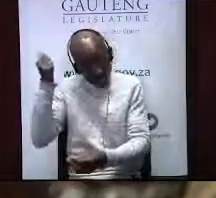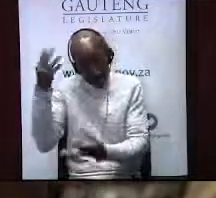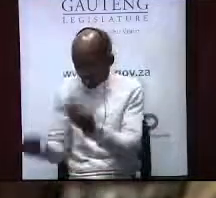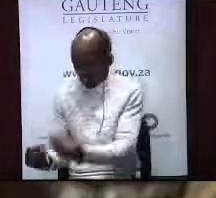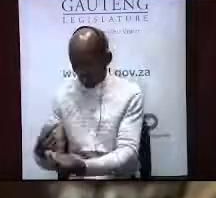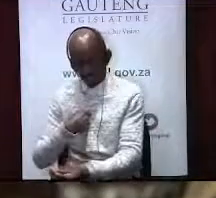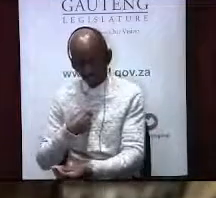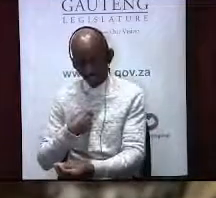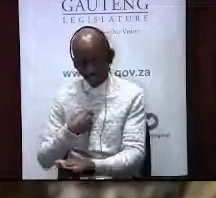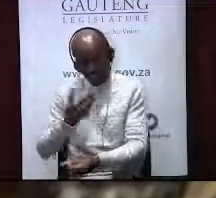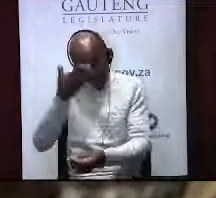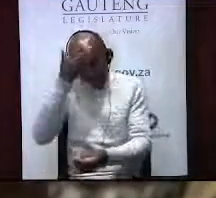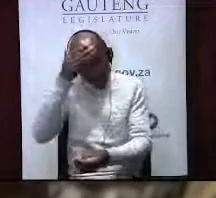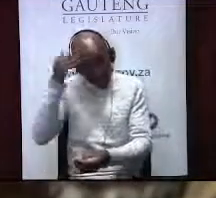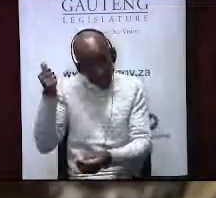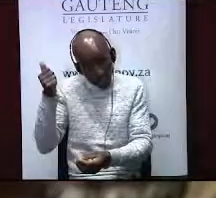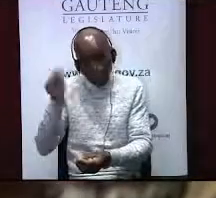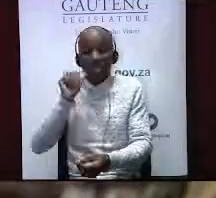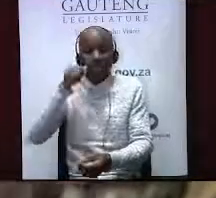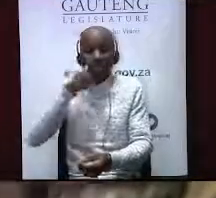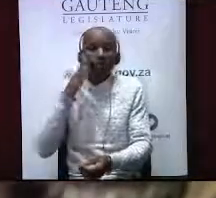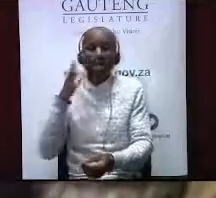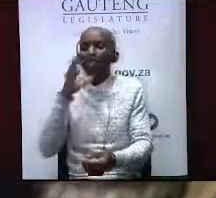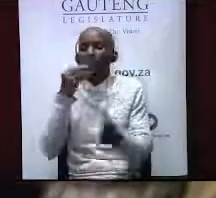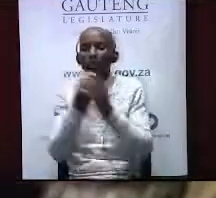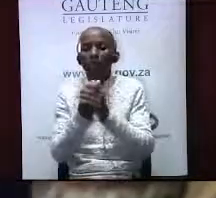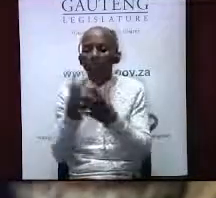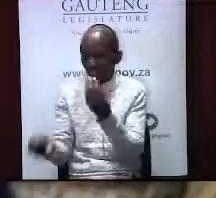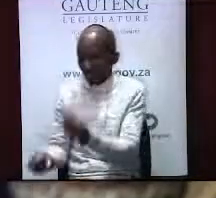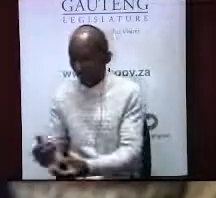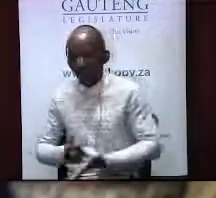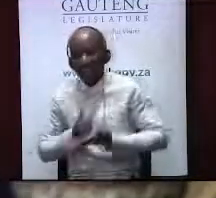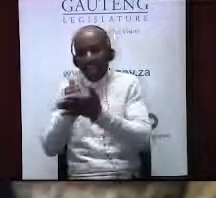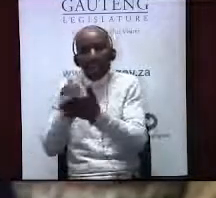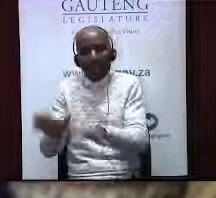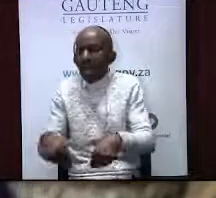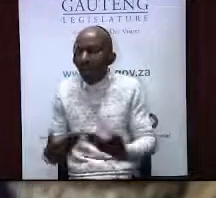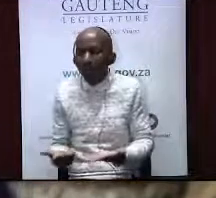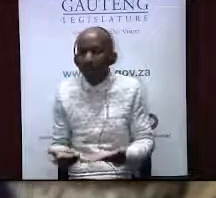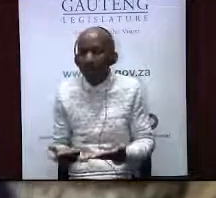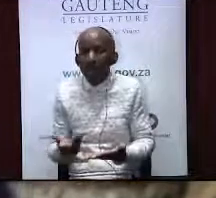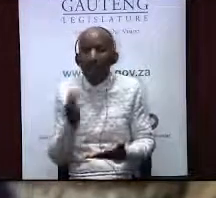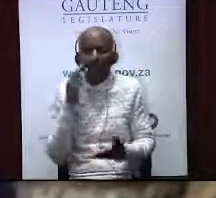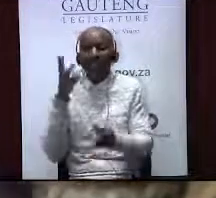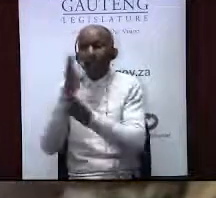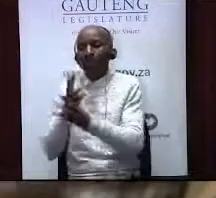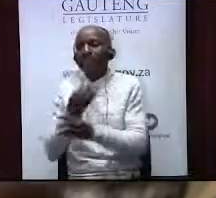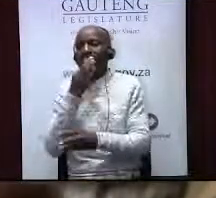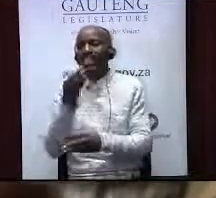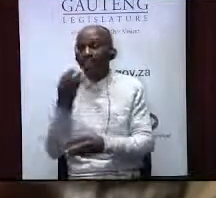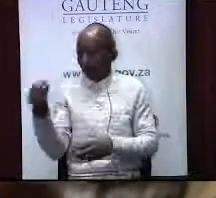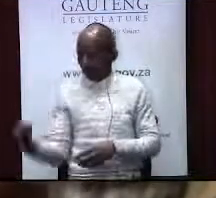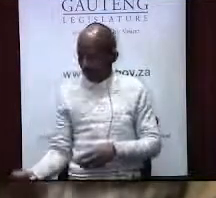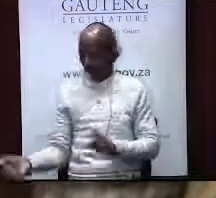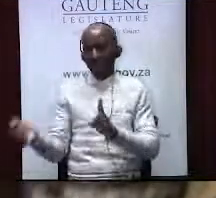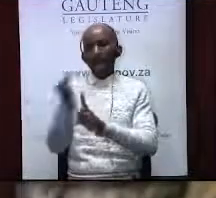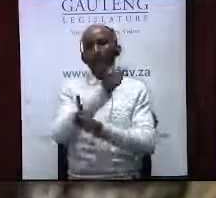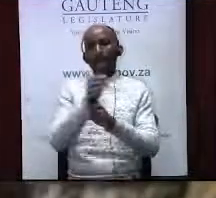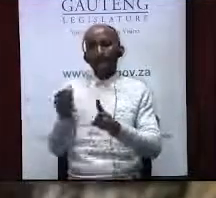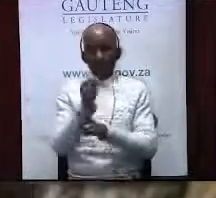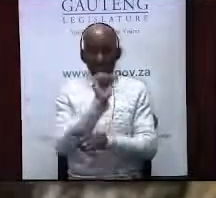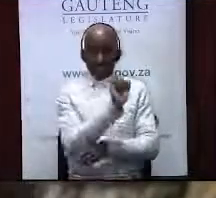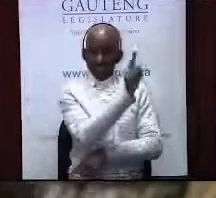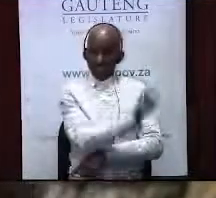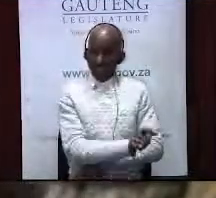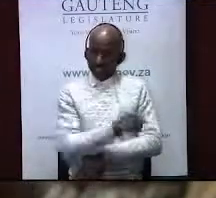kids. I don't know gore ka moso ha ke bua le bana ba ka ke tlo ba godisa kereng ga mme o mong a ka re bana ba ka ba abusetse bana ba